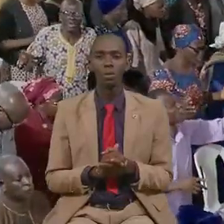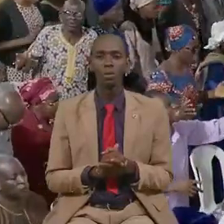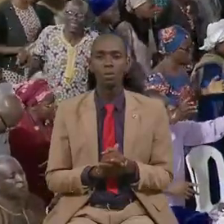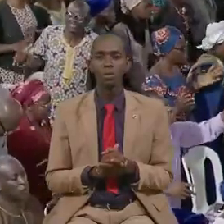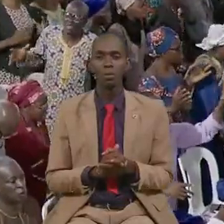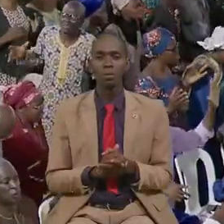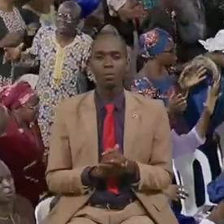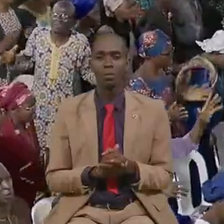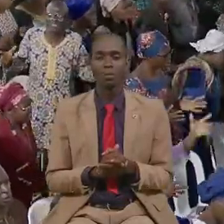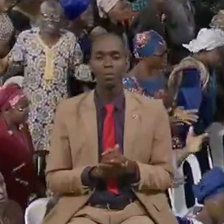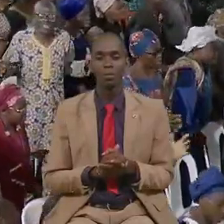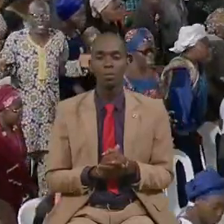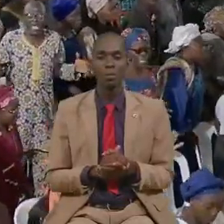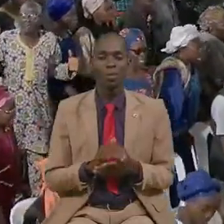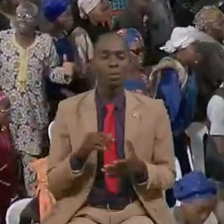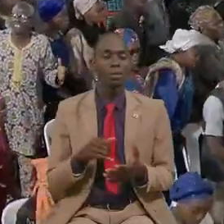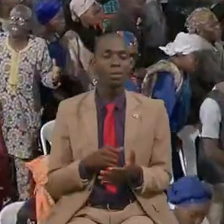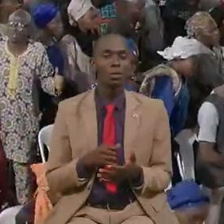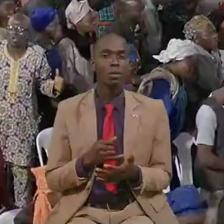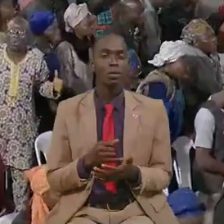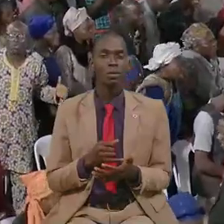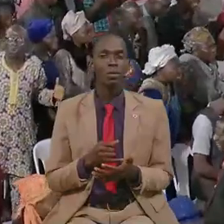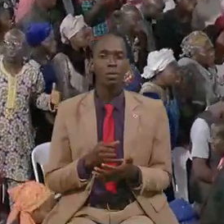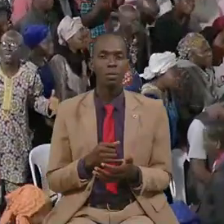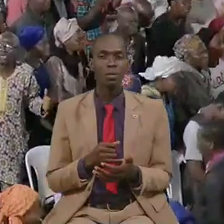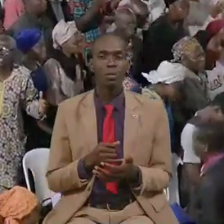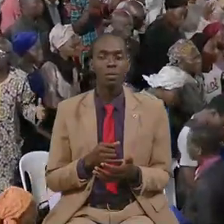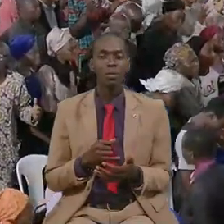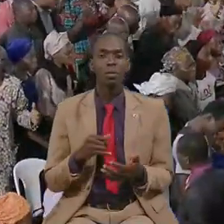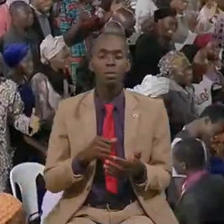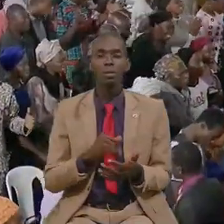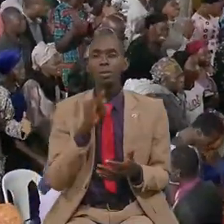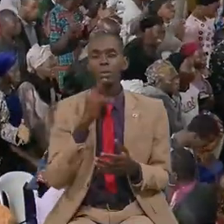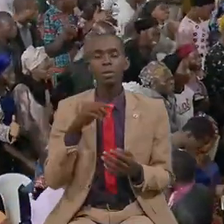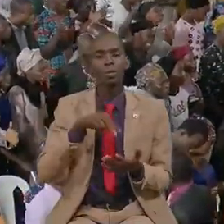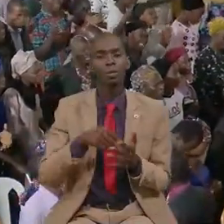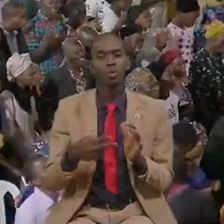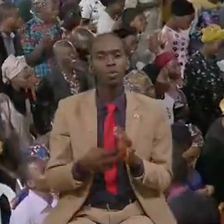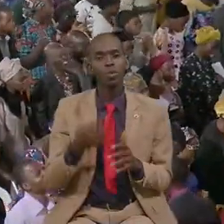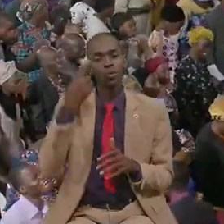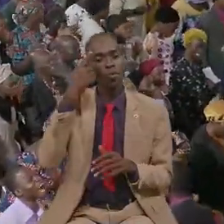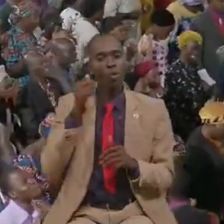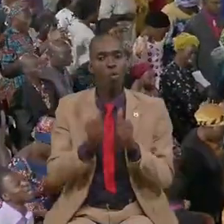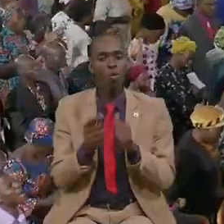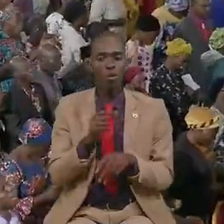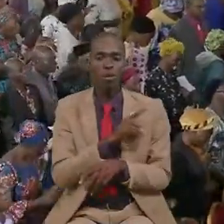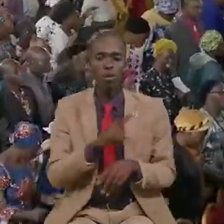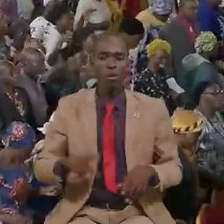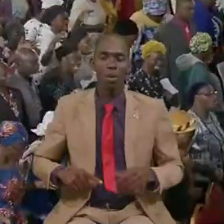Discover the purpose for which the Lord has raised you